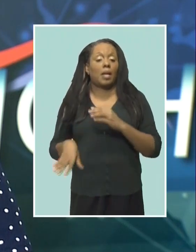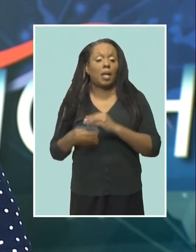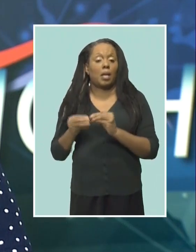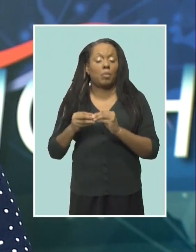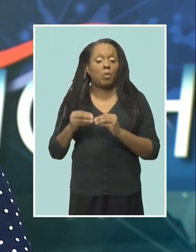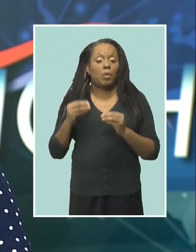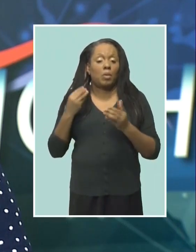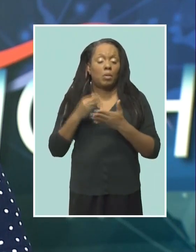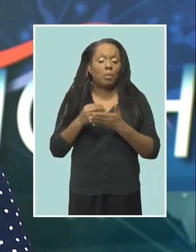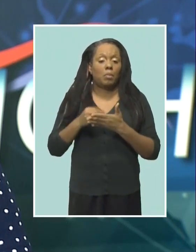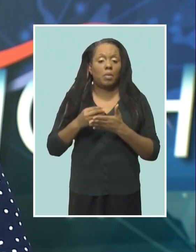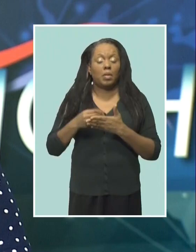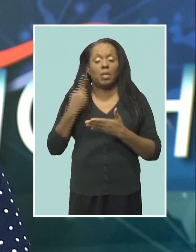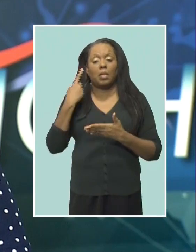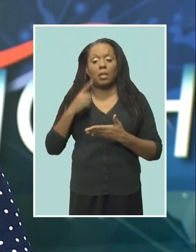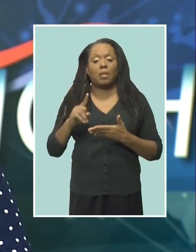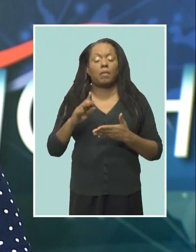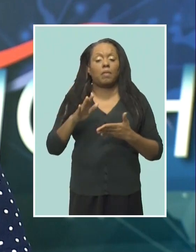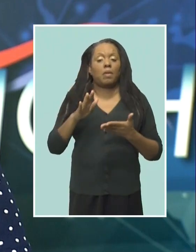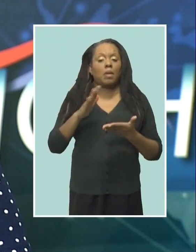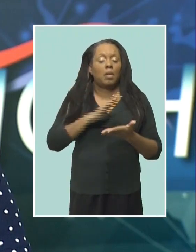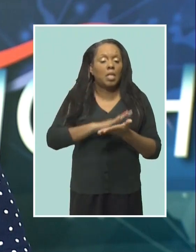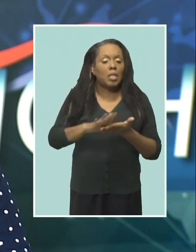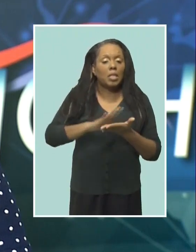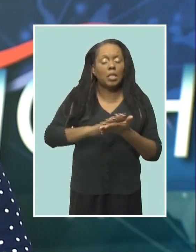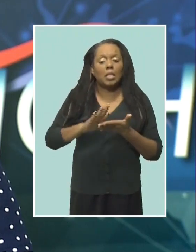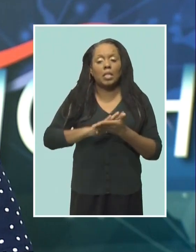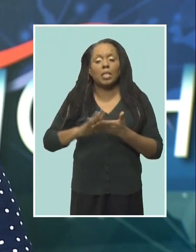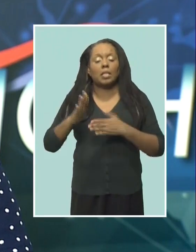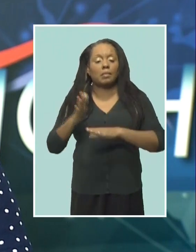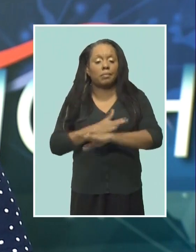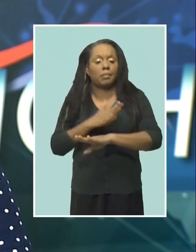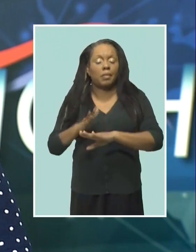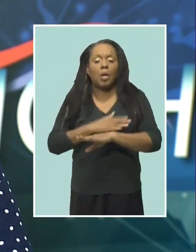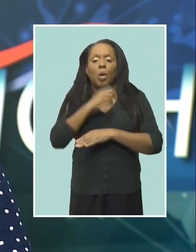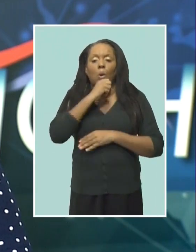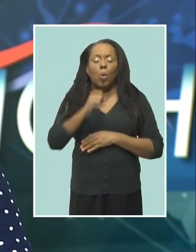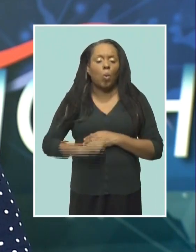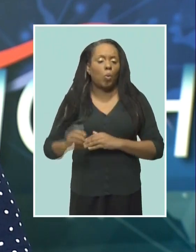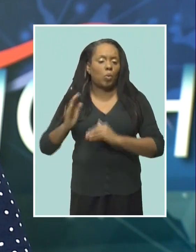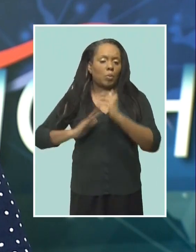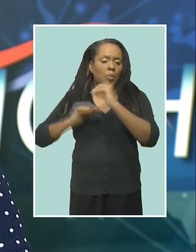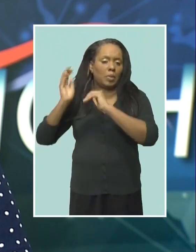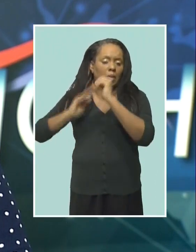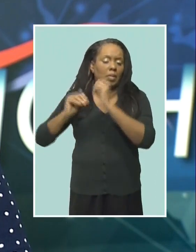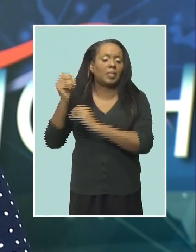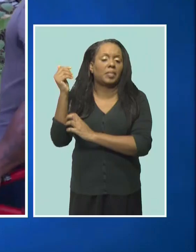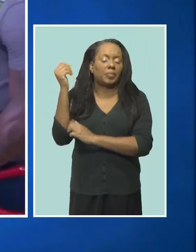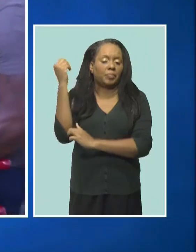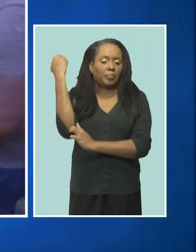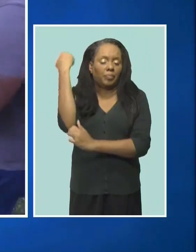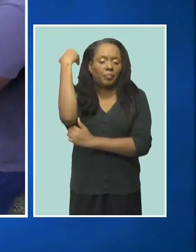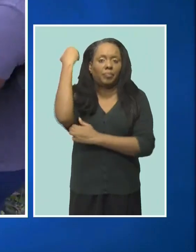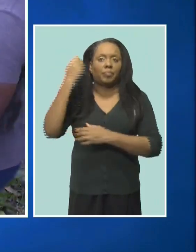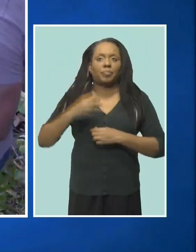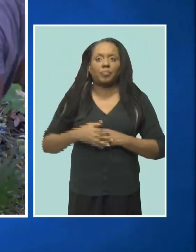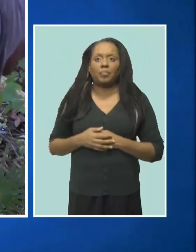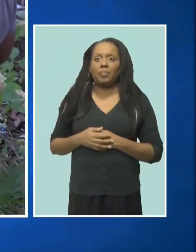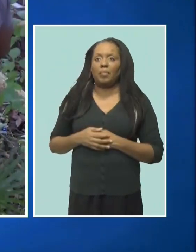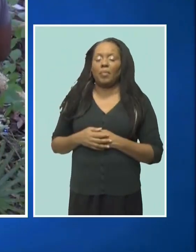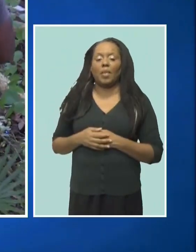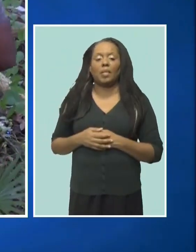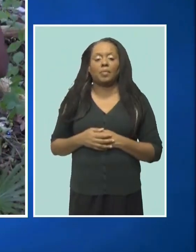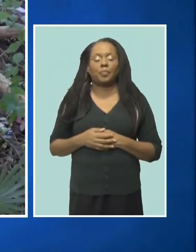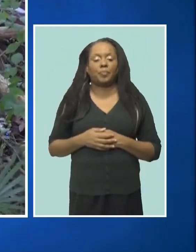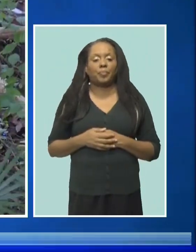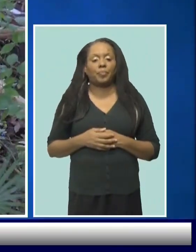Our Life project was launched at Green Hill, St. Michael today. Anesta Henry has that report. Is planning to arrest the